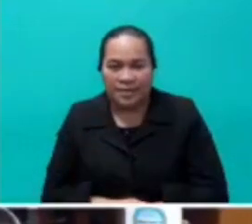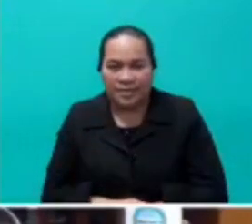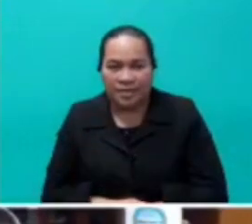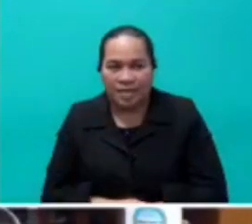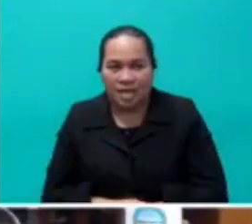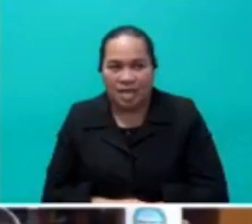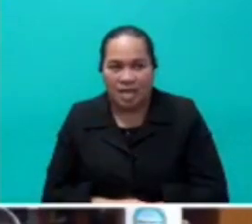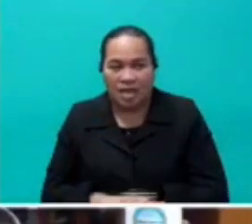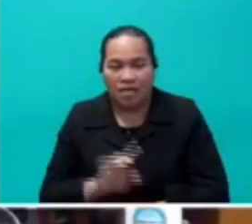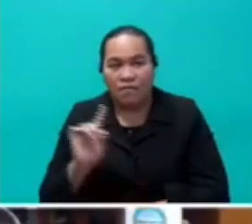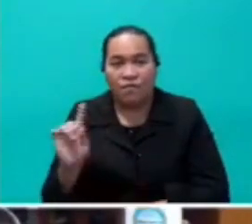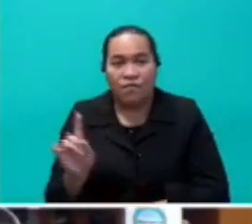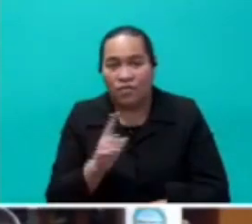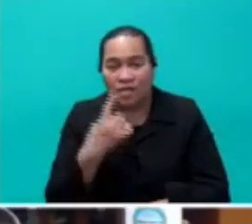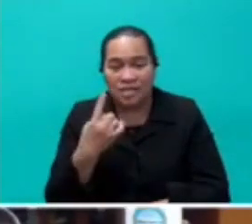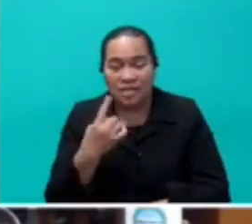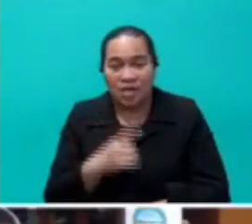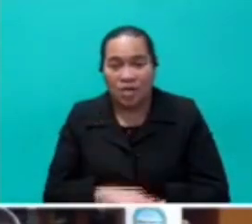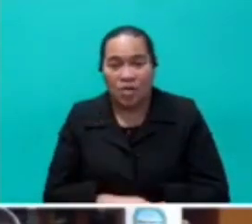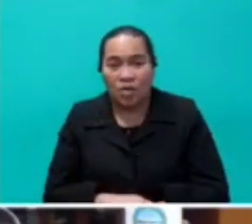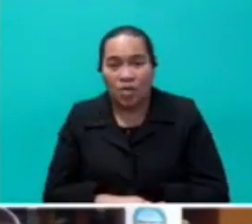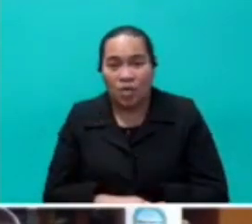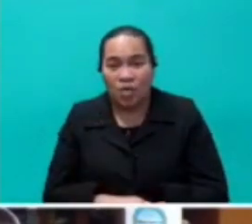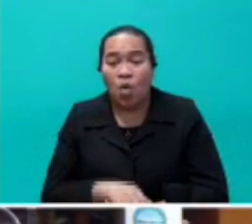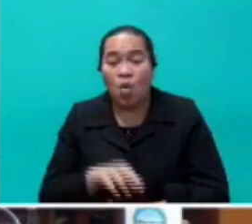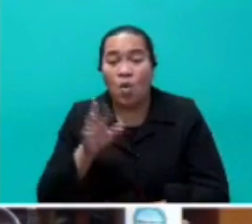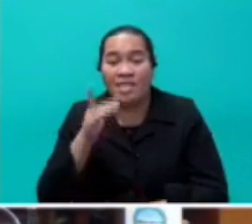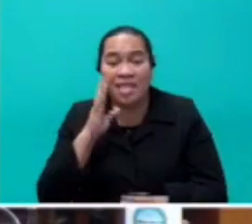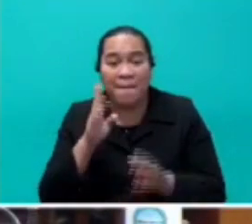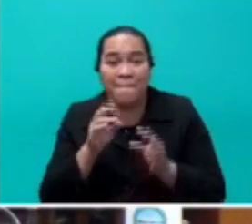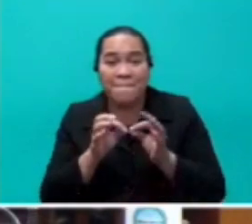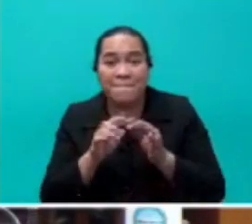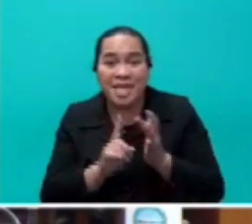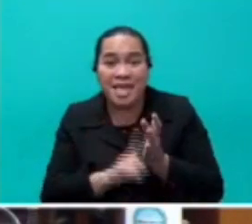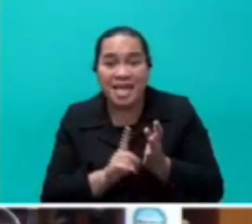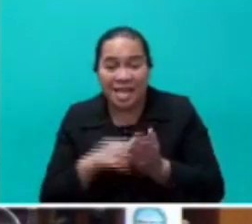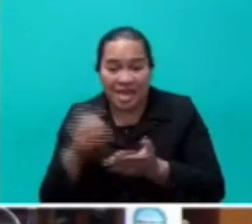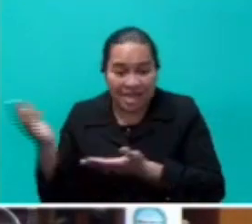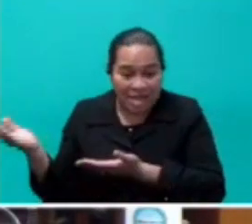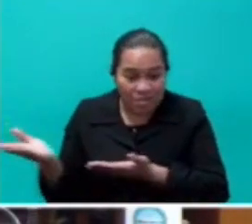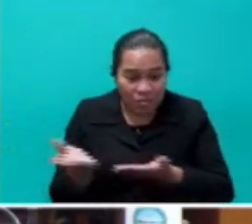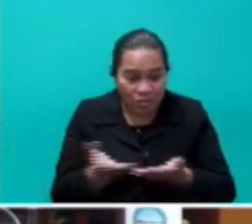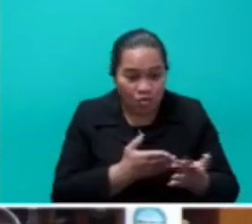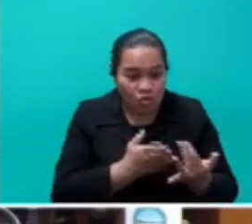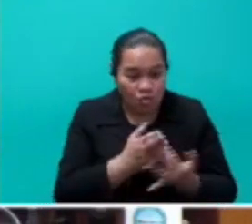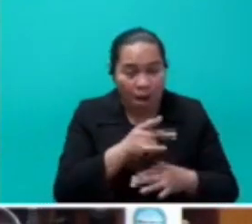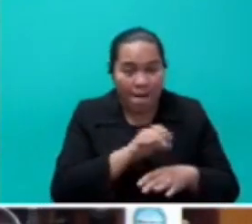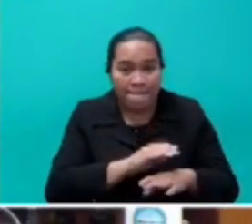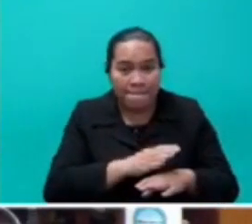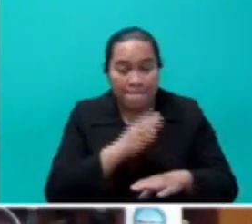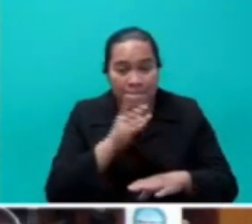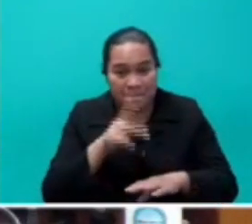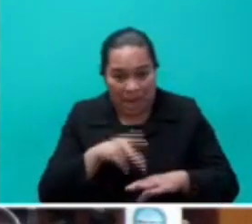Firstly, Mr. Speaker, when that bill went into Parliament, or came through Parliament in